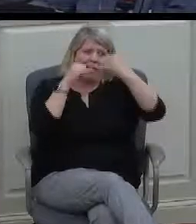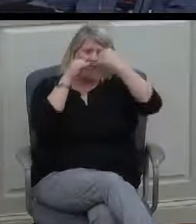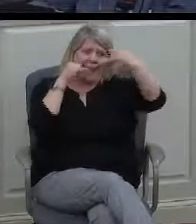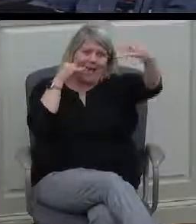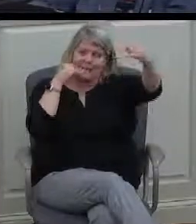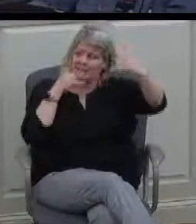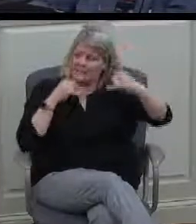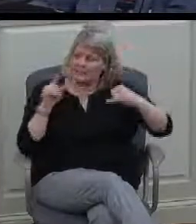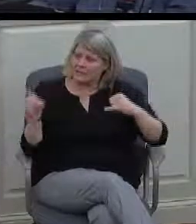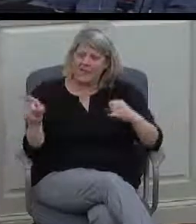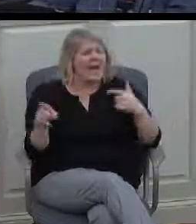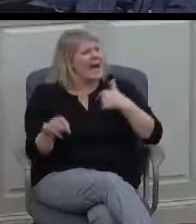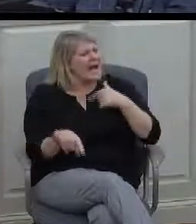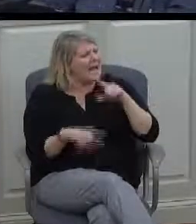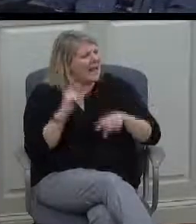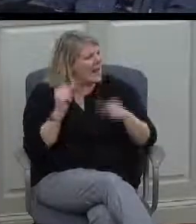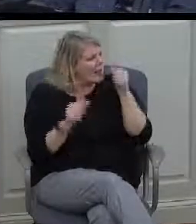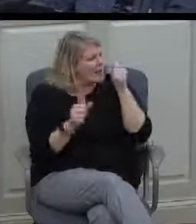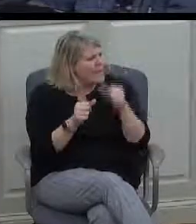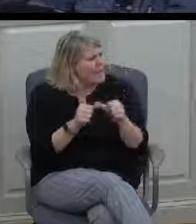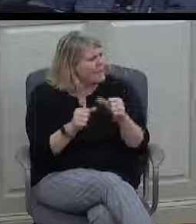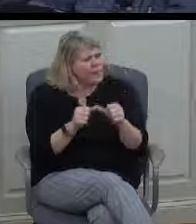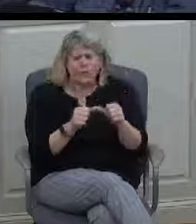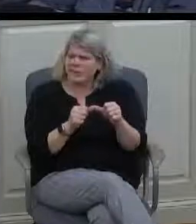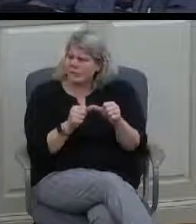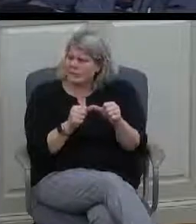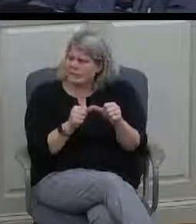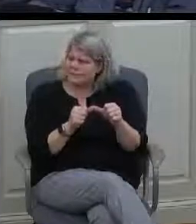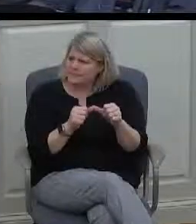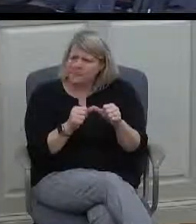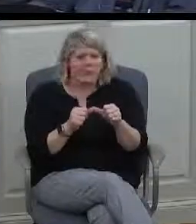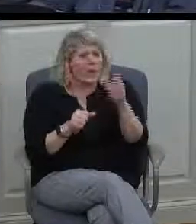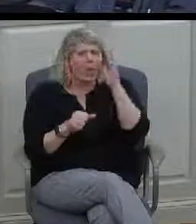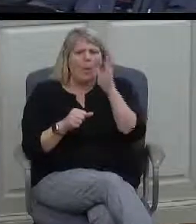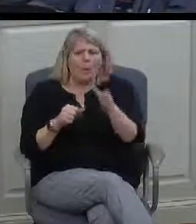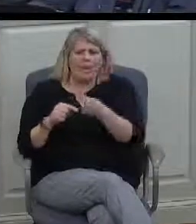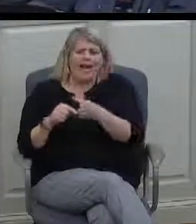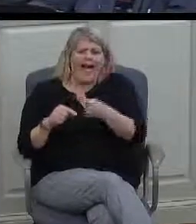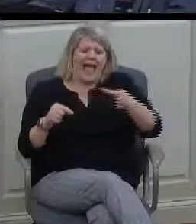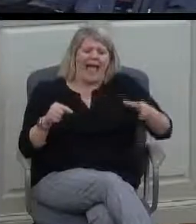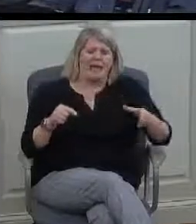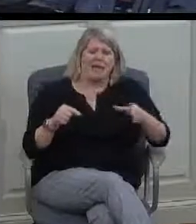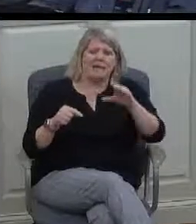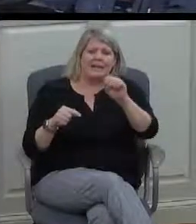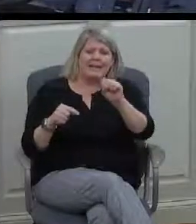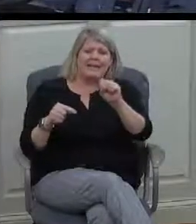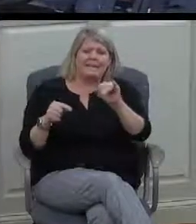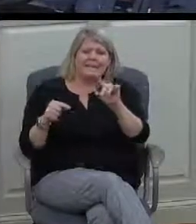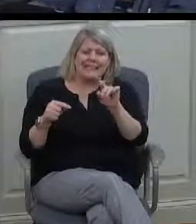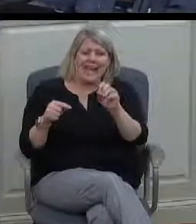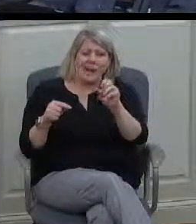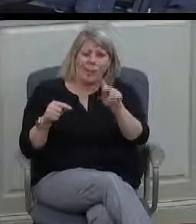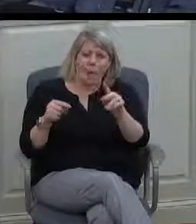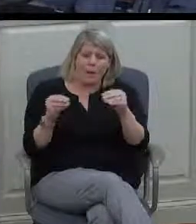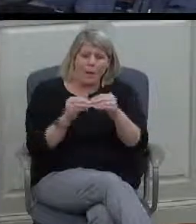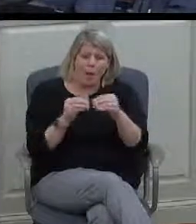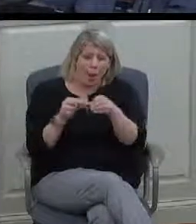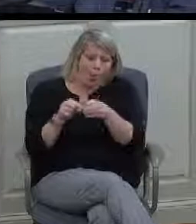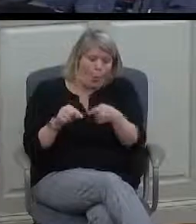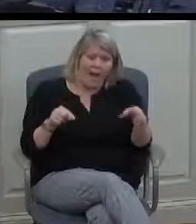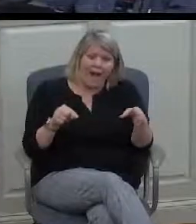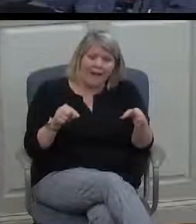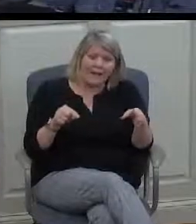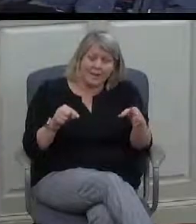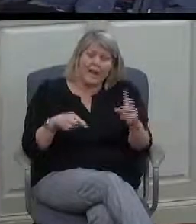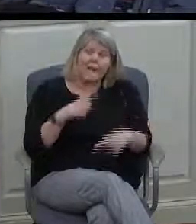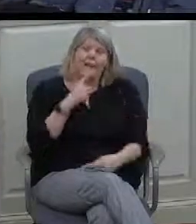and I can't remember, would the sidewalk be extended there? Yes. So Yeah, it would you're be a talking about- wider sidewalk and the trees